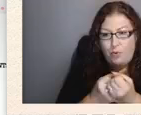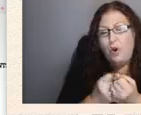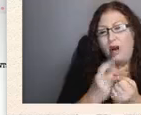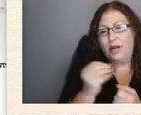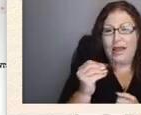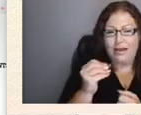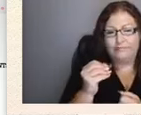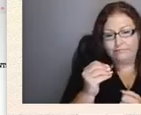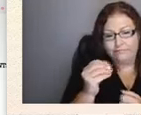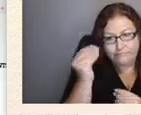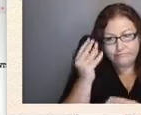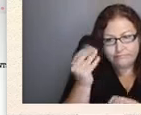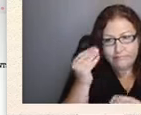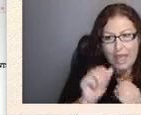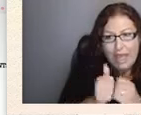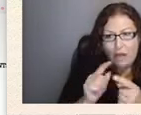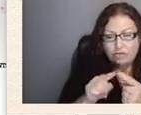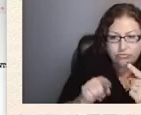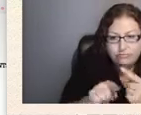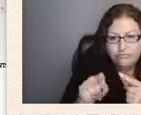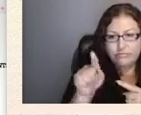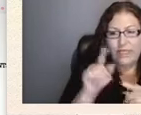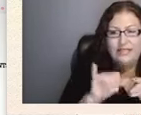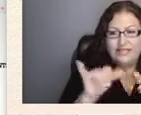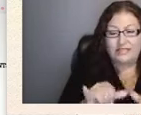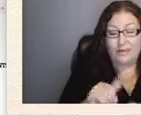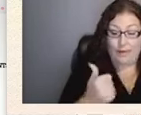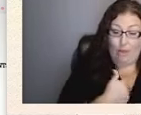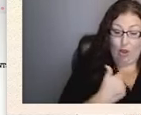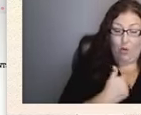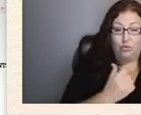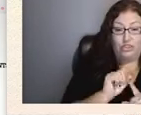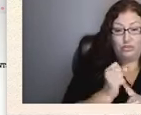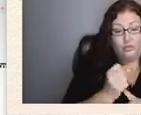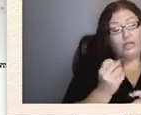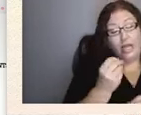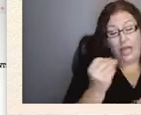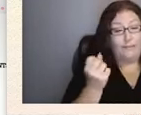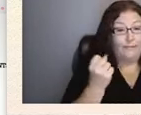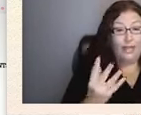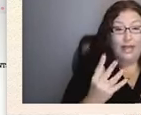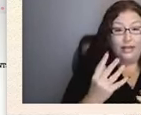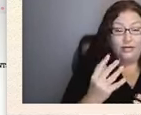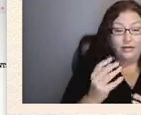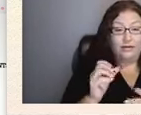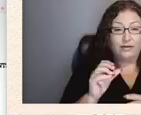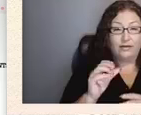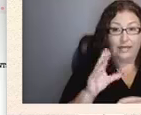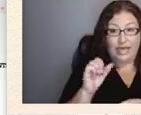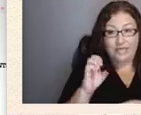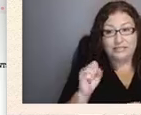system. And then in my own case, and in many cases within the state also,